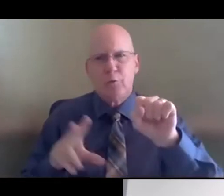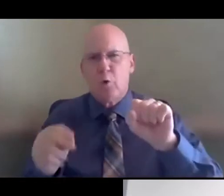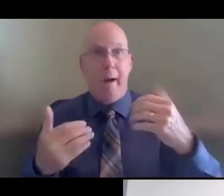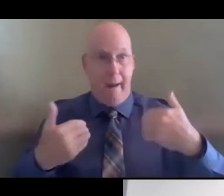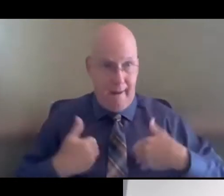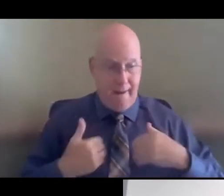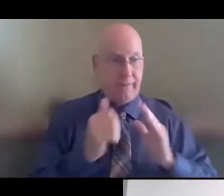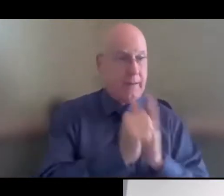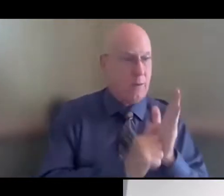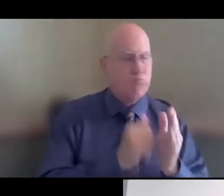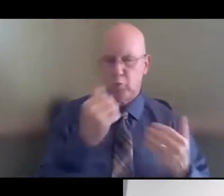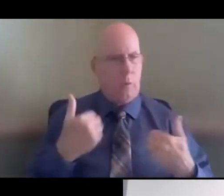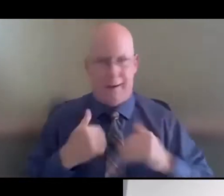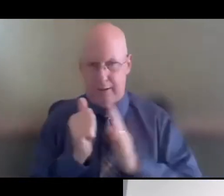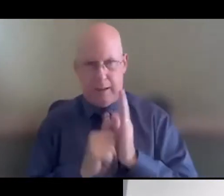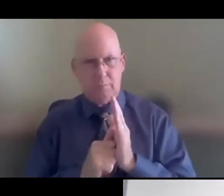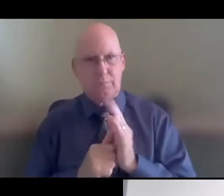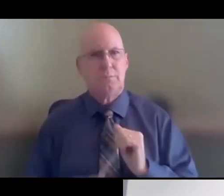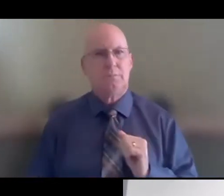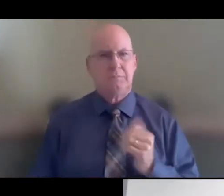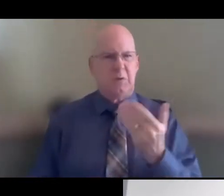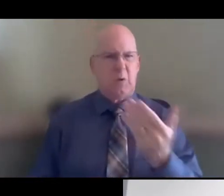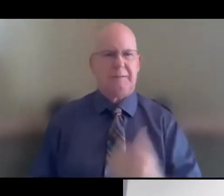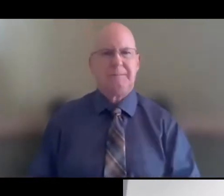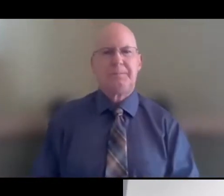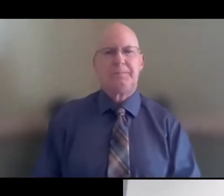and then we'll share the results.